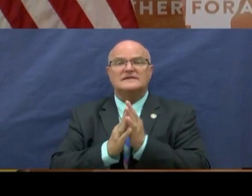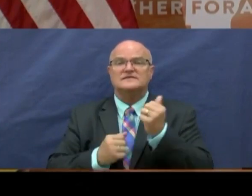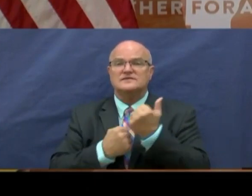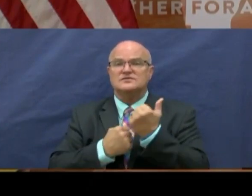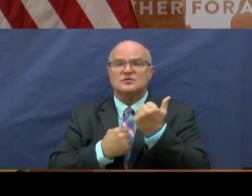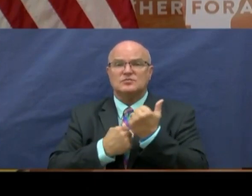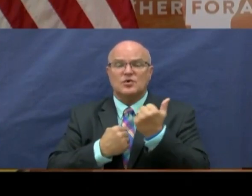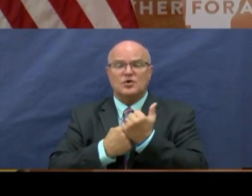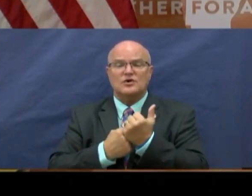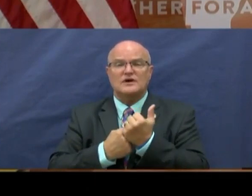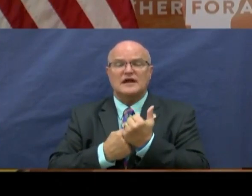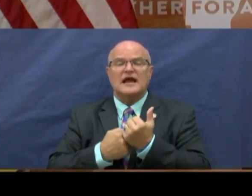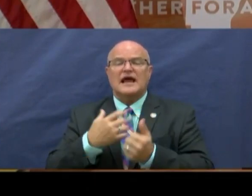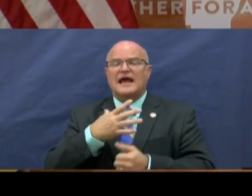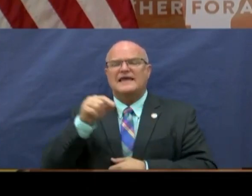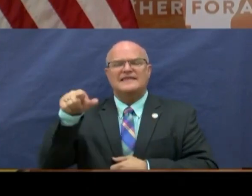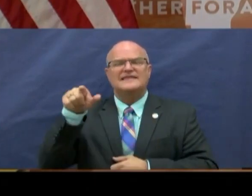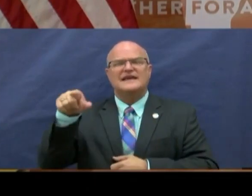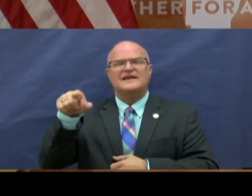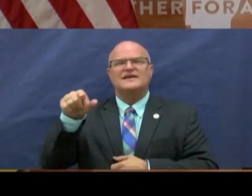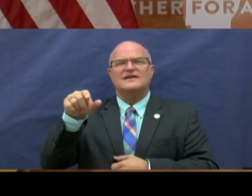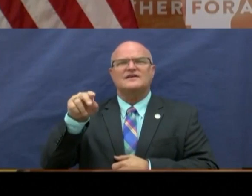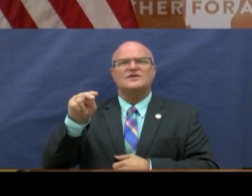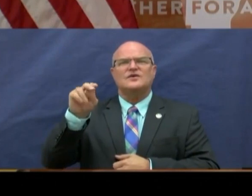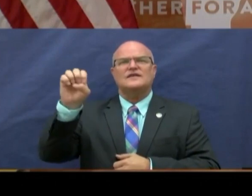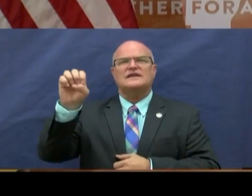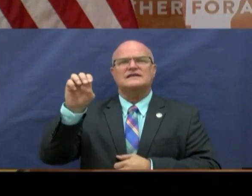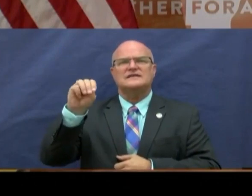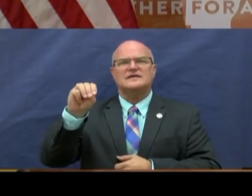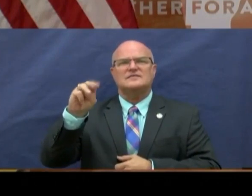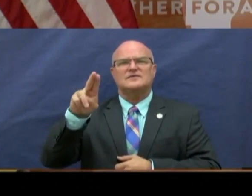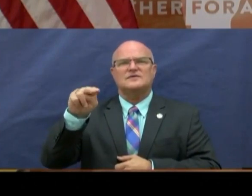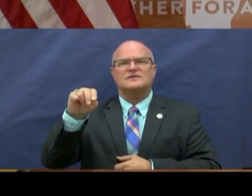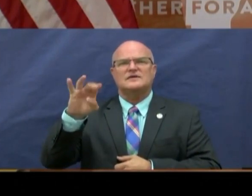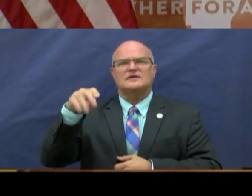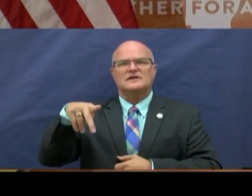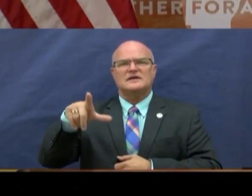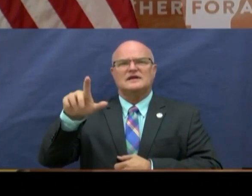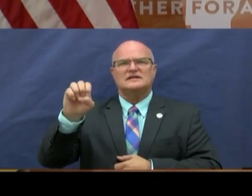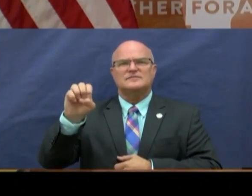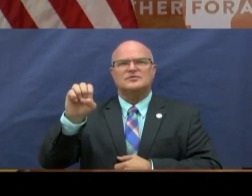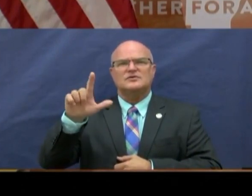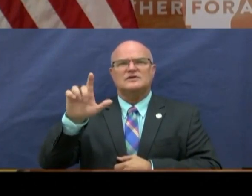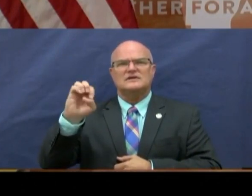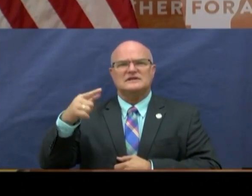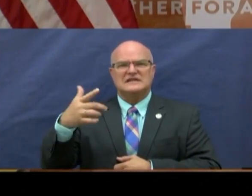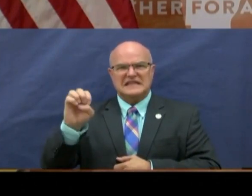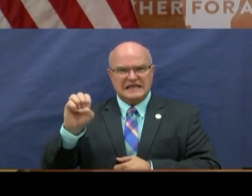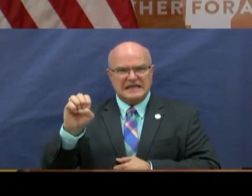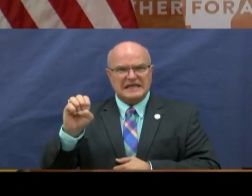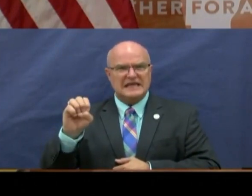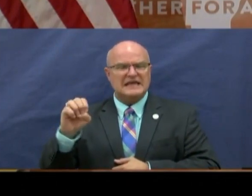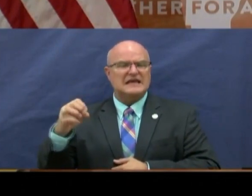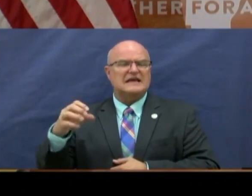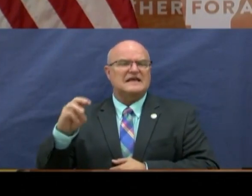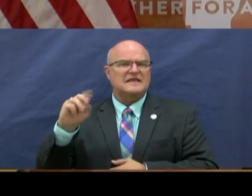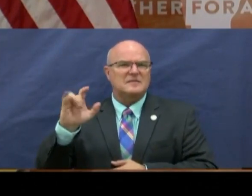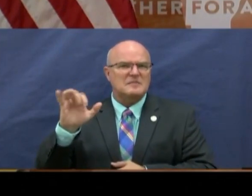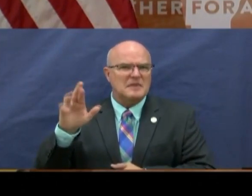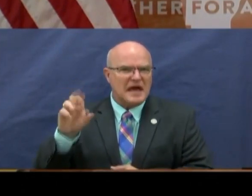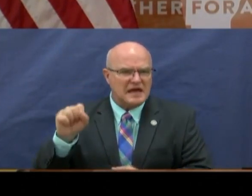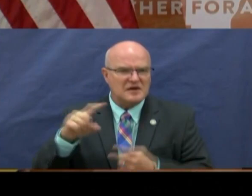and the Municipal League has been very, very helpful, and the mayors have been helpful, and they've talked to their law enforcement personnel